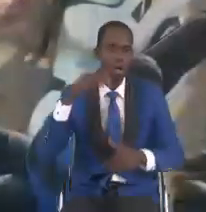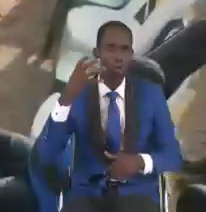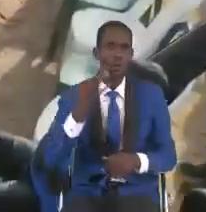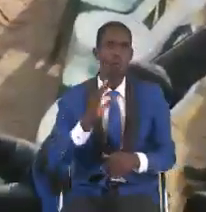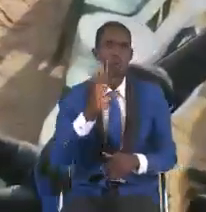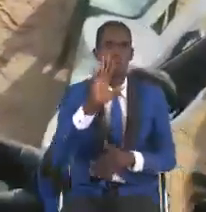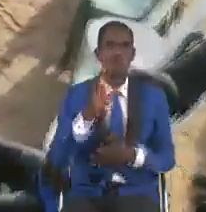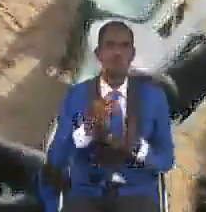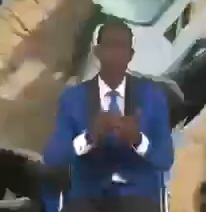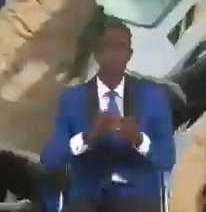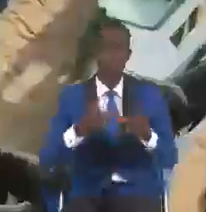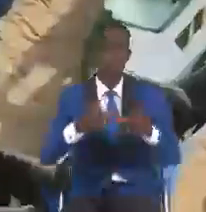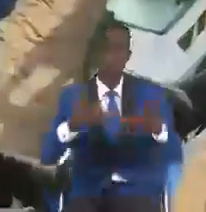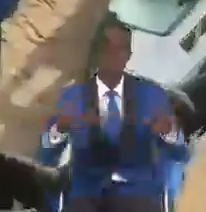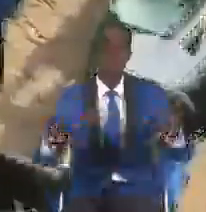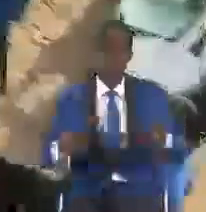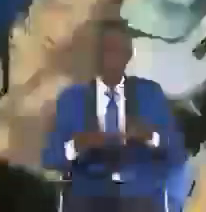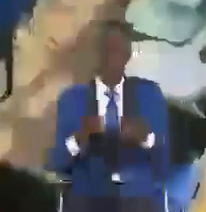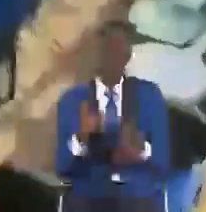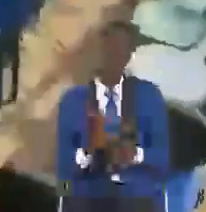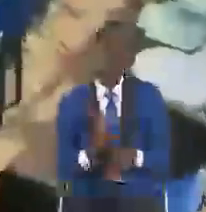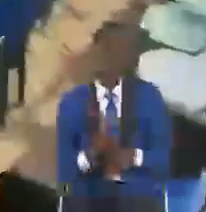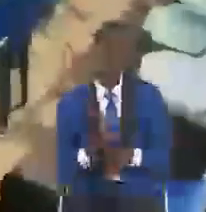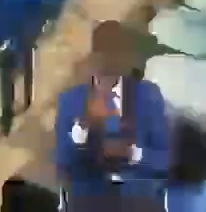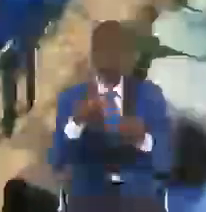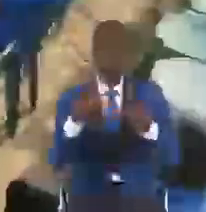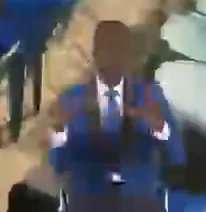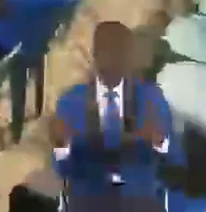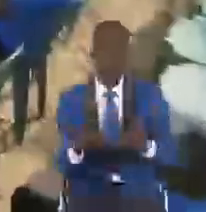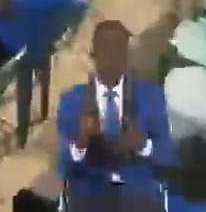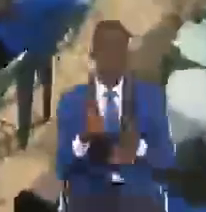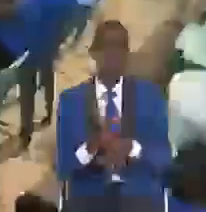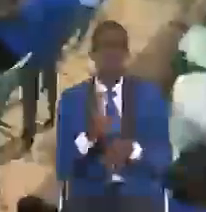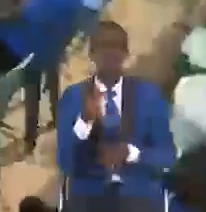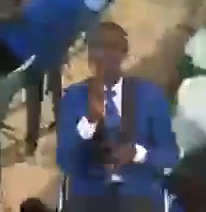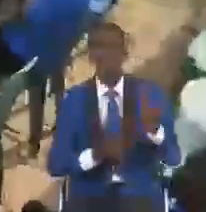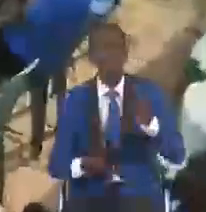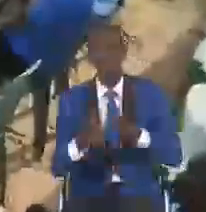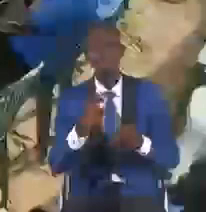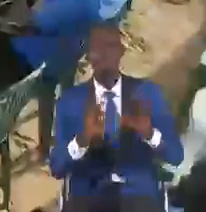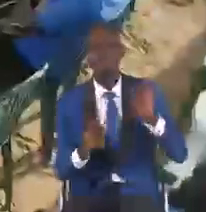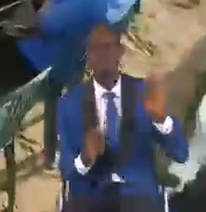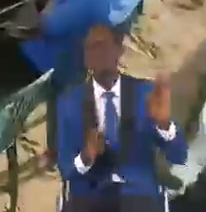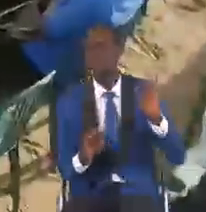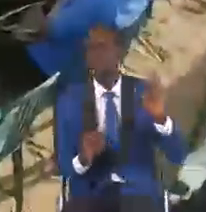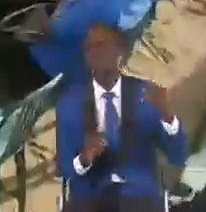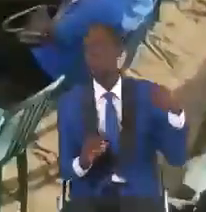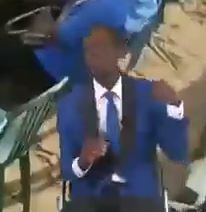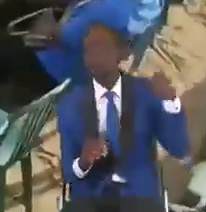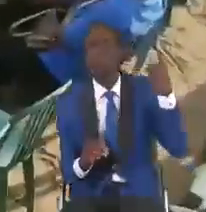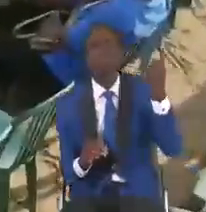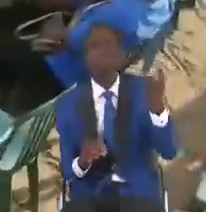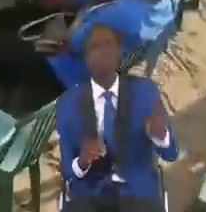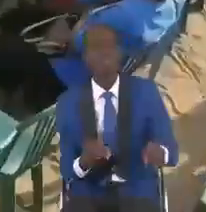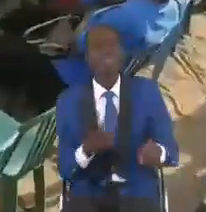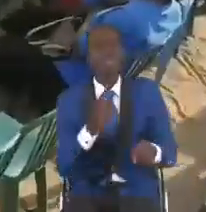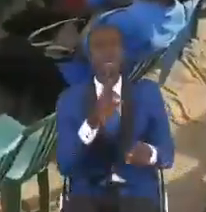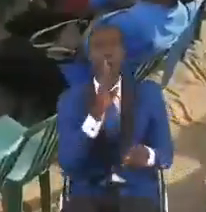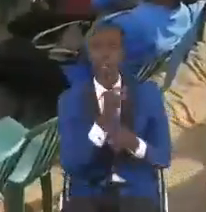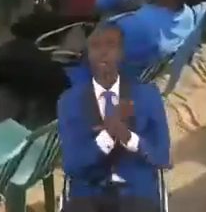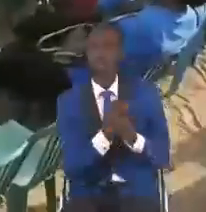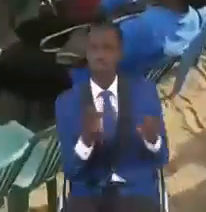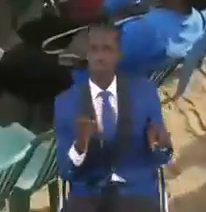local church. Your local church, the people you've been preaching to every time, they're saved,